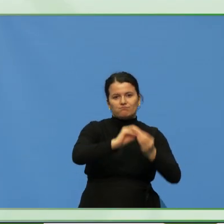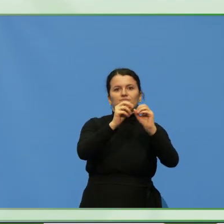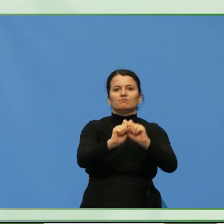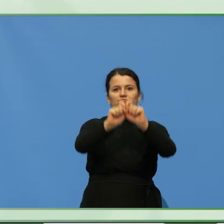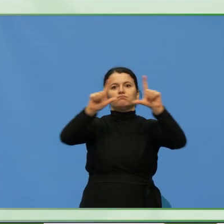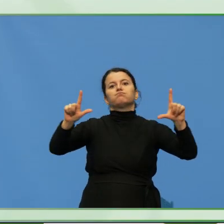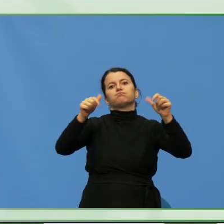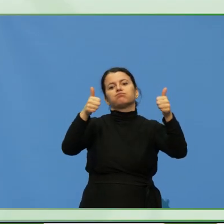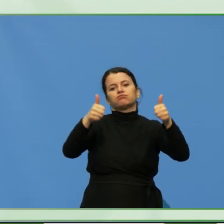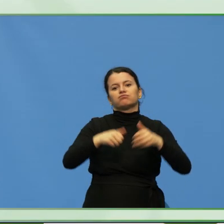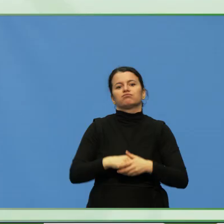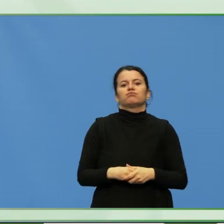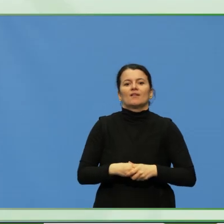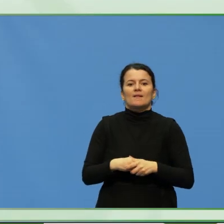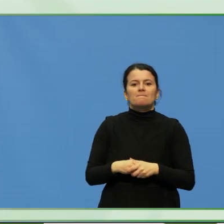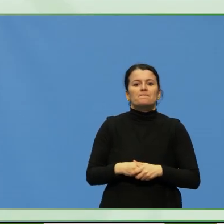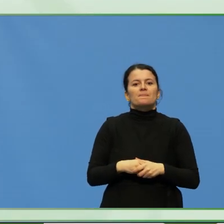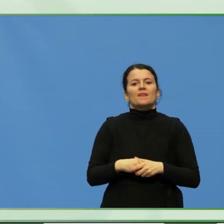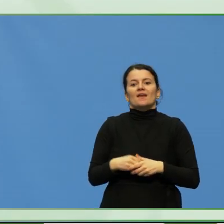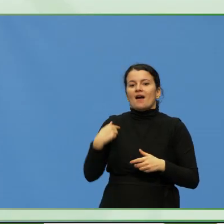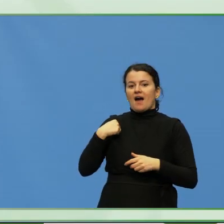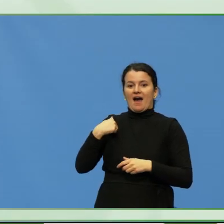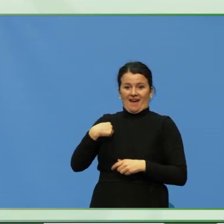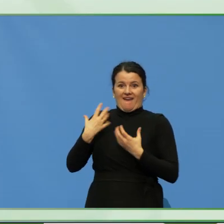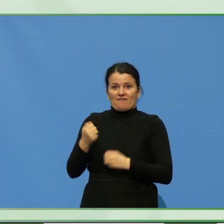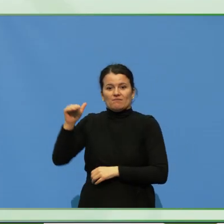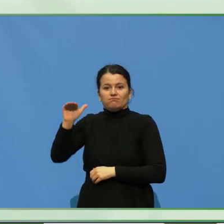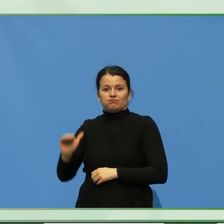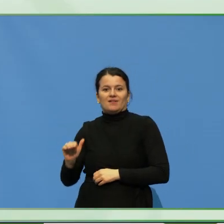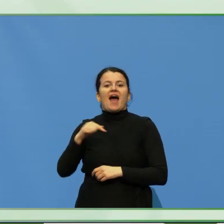form of dwarfism. I'm going to spell that for the interpreter. achondroplasia.